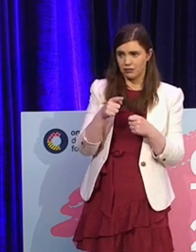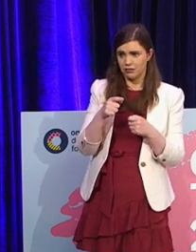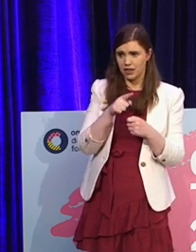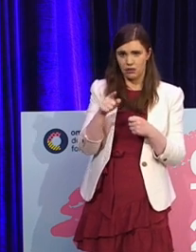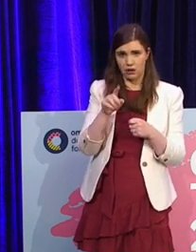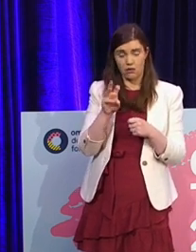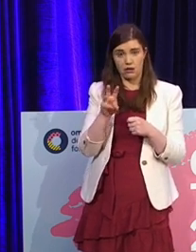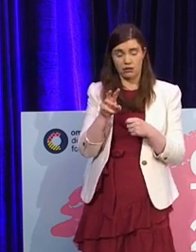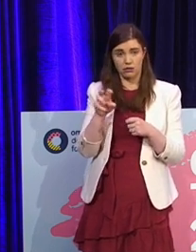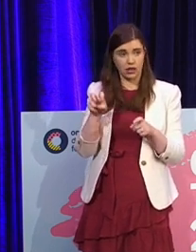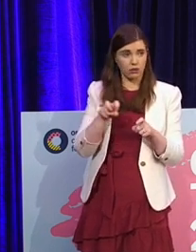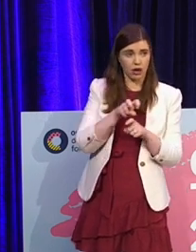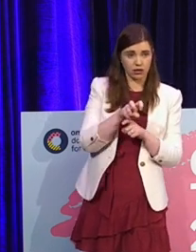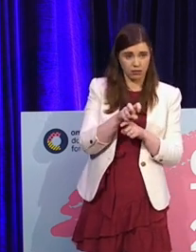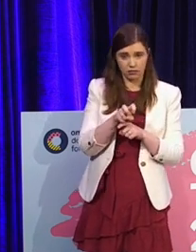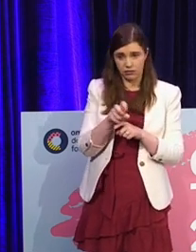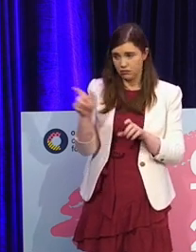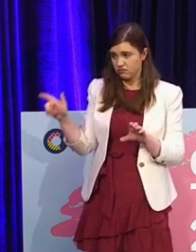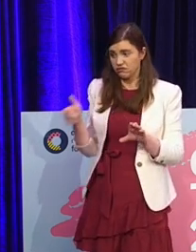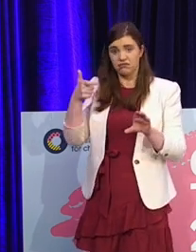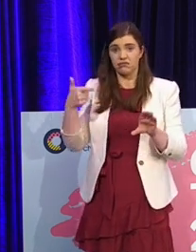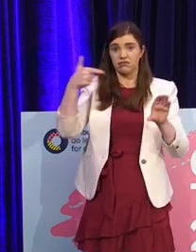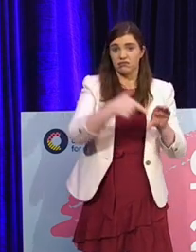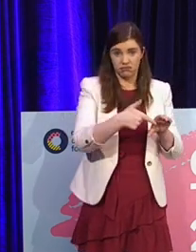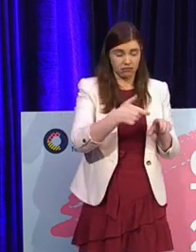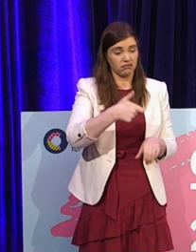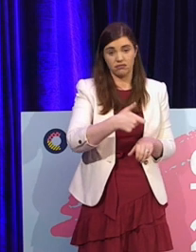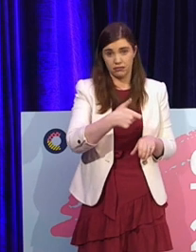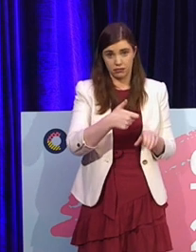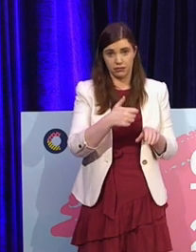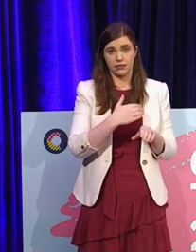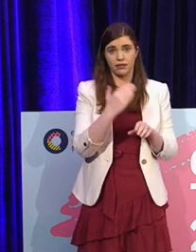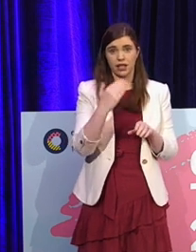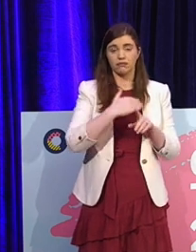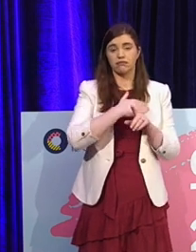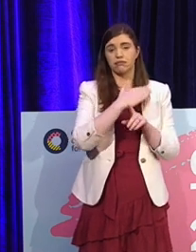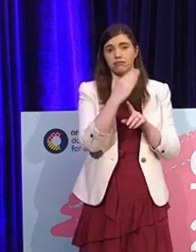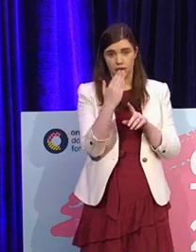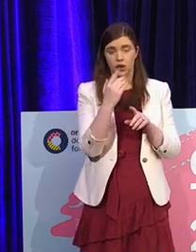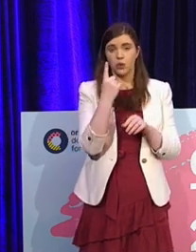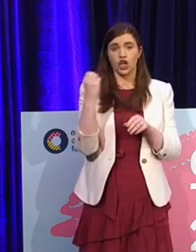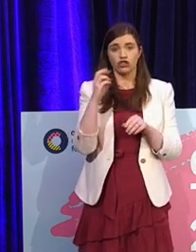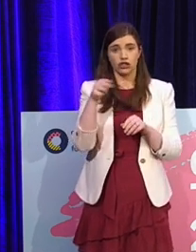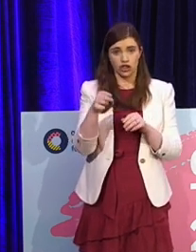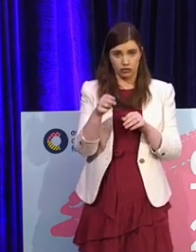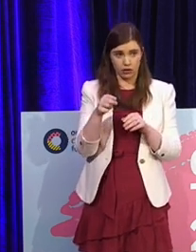the thing, and then I got the diesel. So I clocked up €100 and I went into